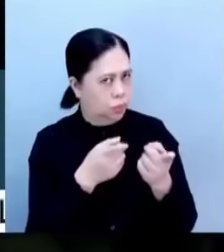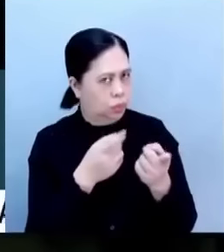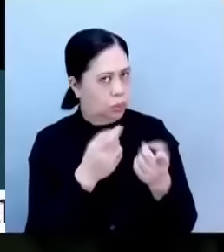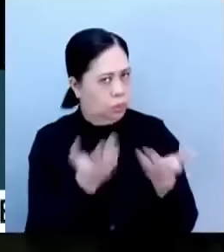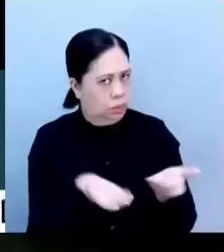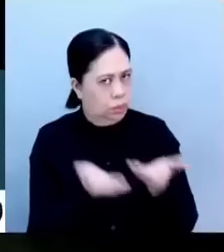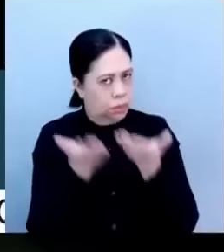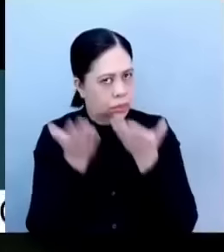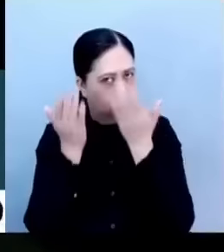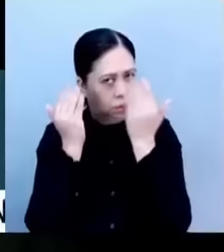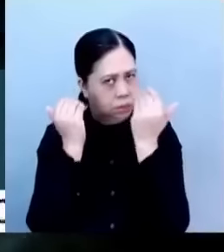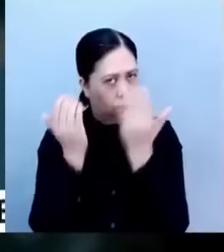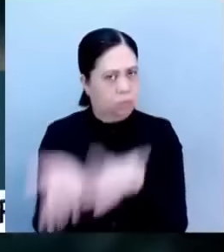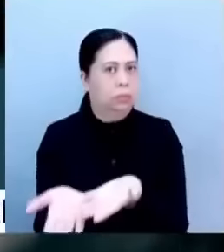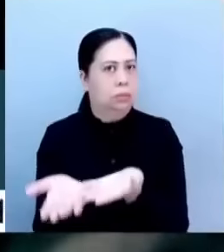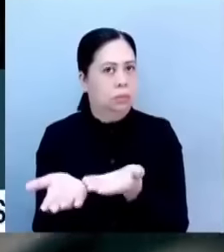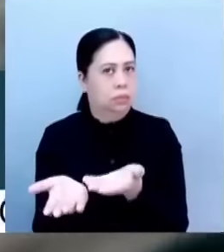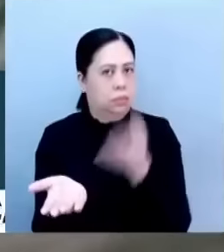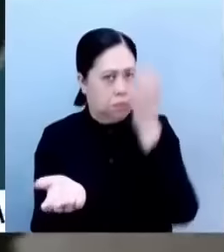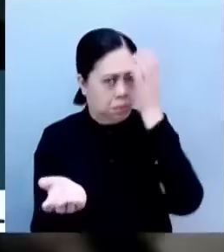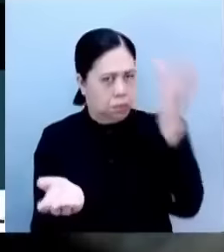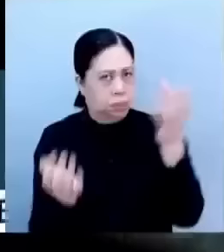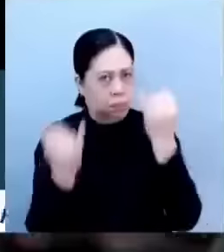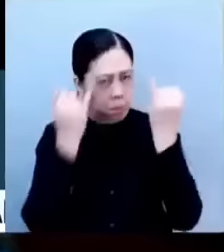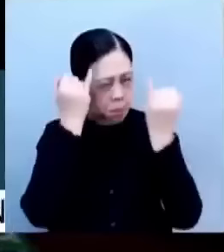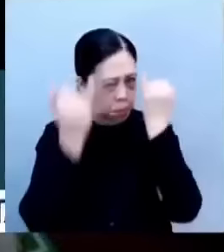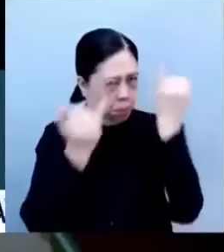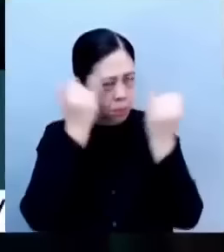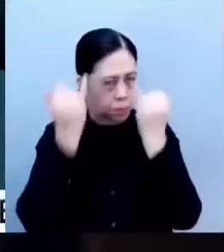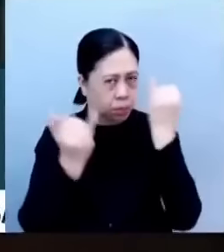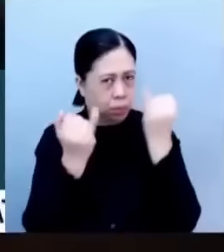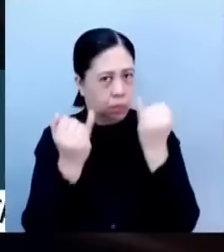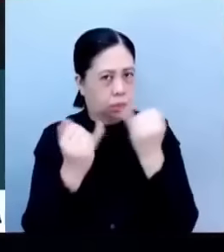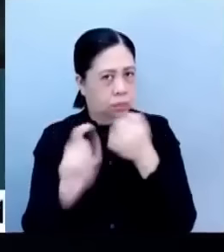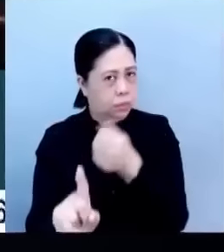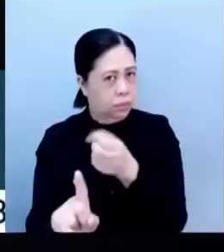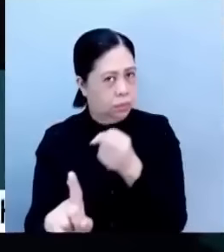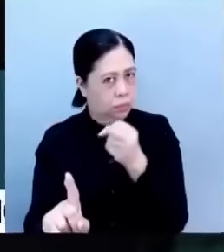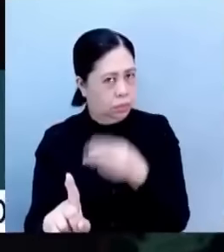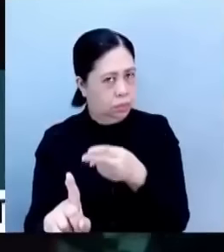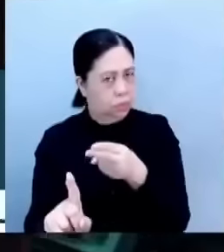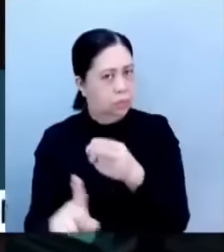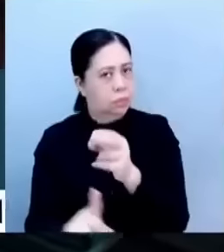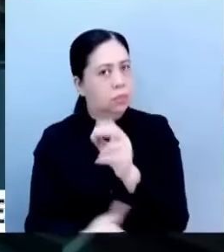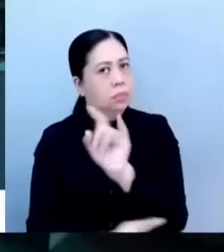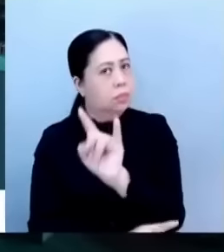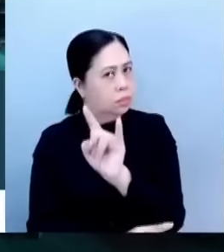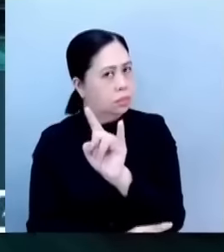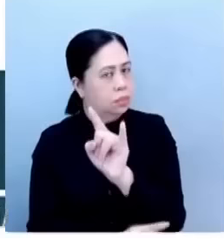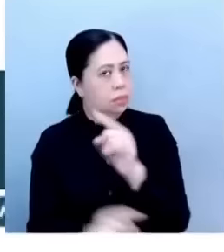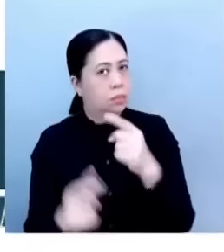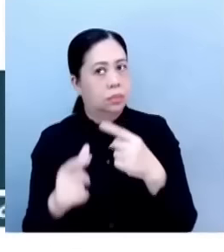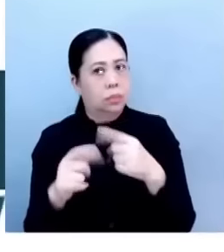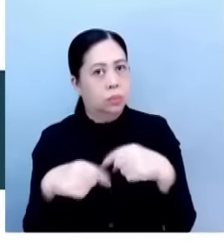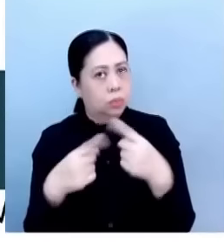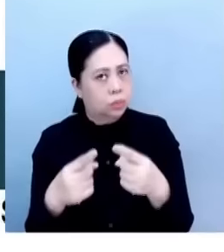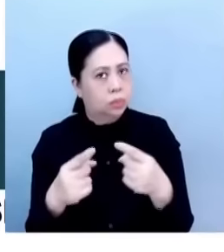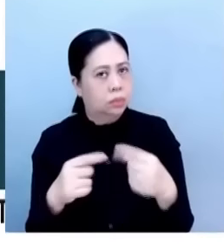left the conceptualization to the ad agency. And during this time,